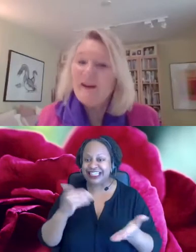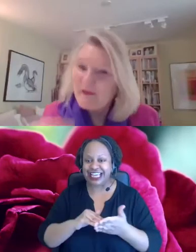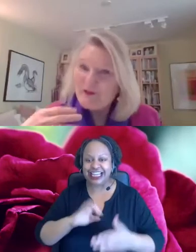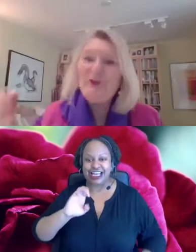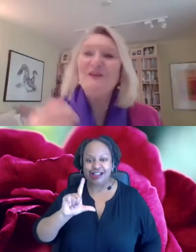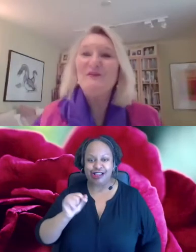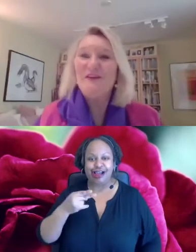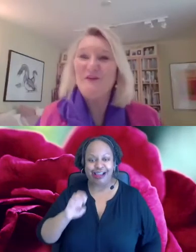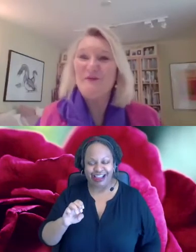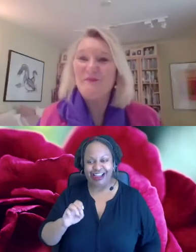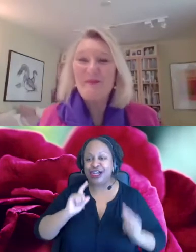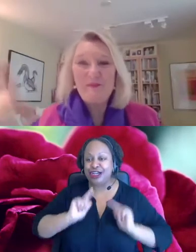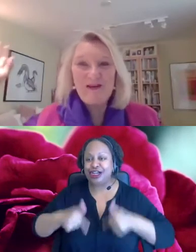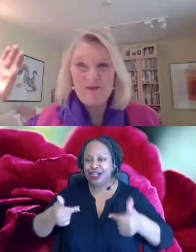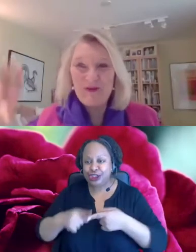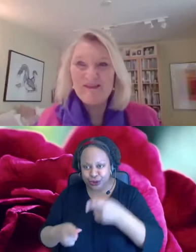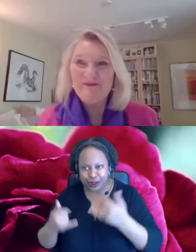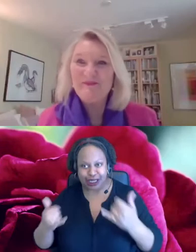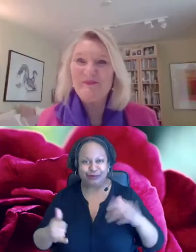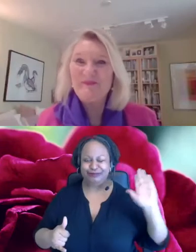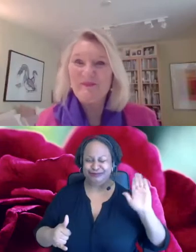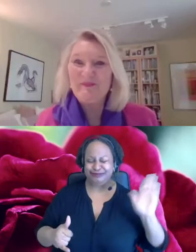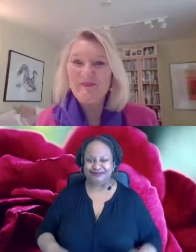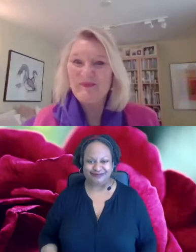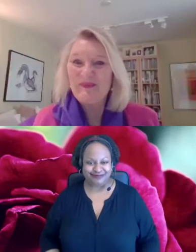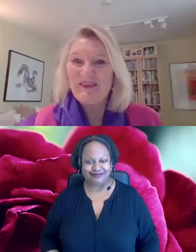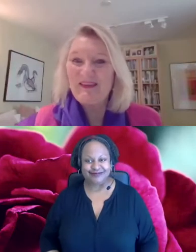and I'm going to turn it over to you. Bye, everyone.